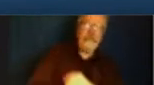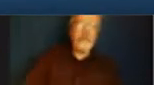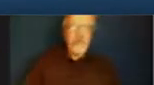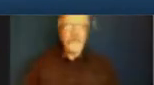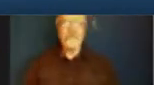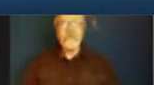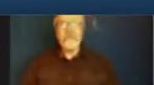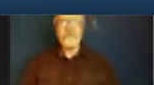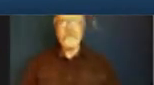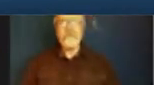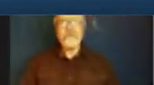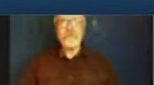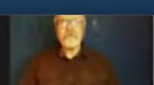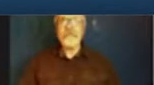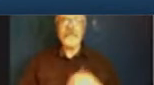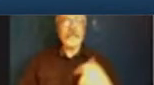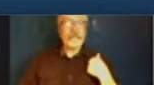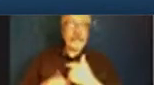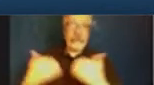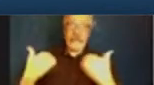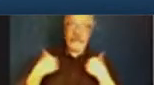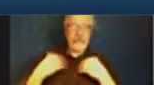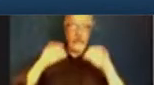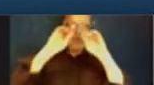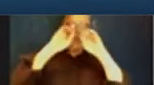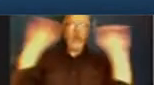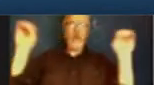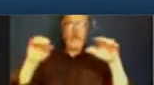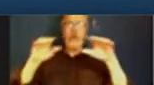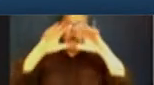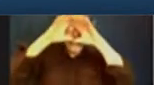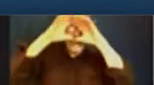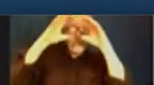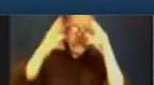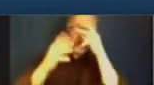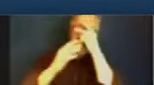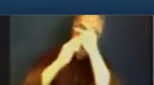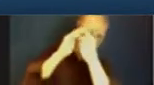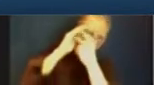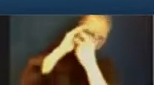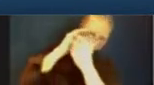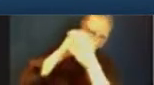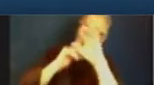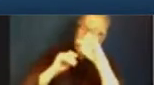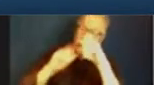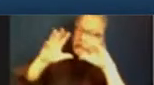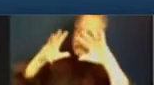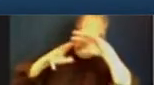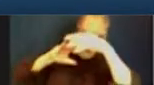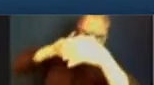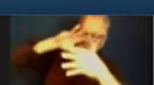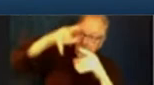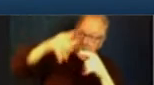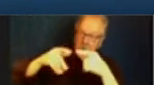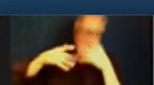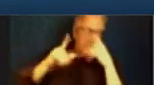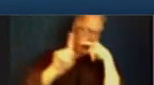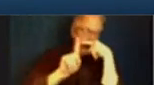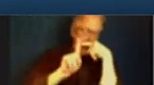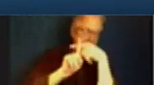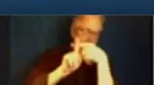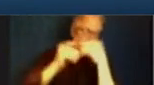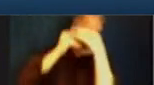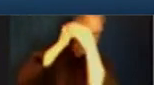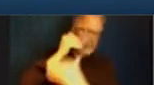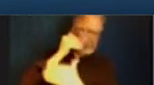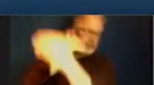ball about the days to come, but I do believe there is reason to have hope that we will weather this storm